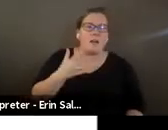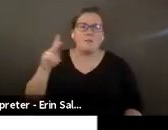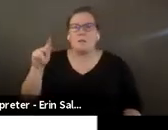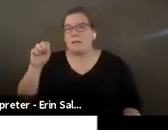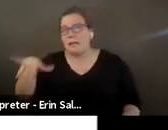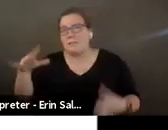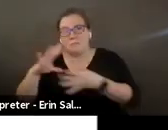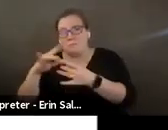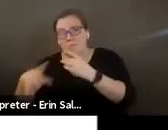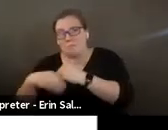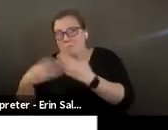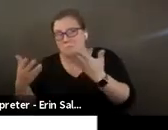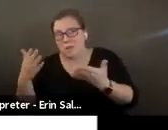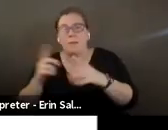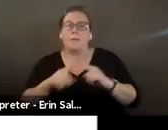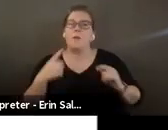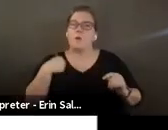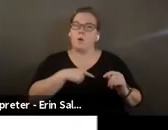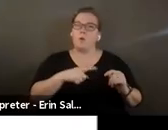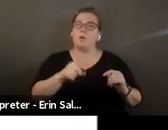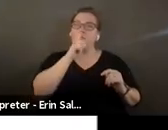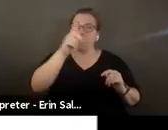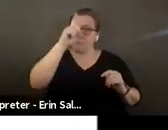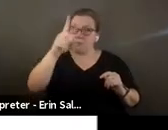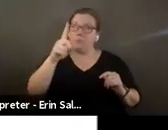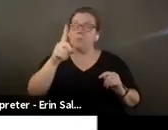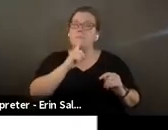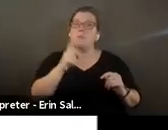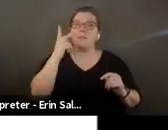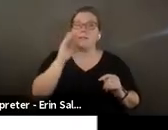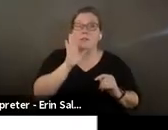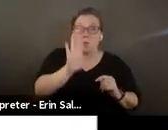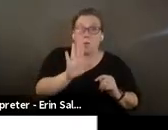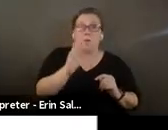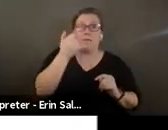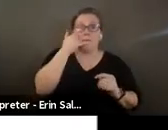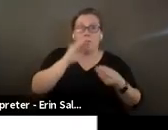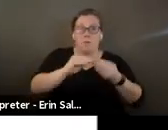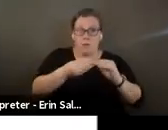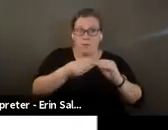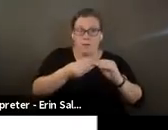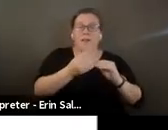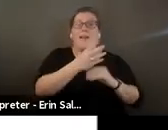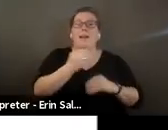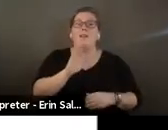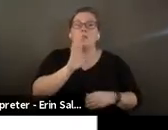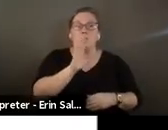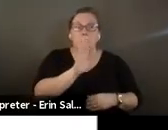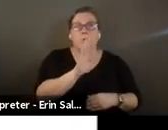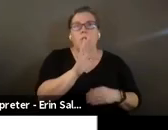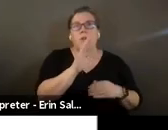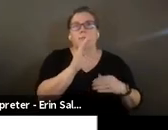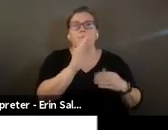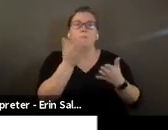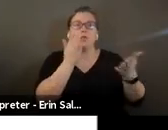too, but we're definitely going to make sure that we see your phone number on there, and your list of